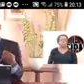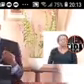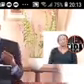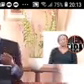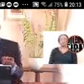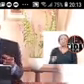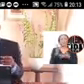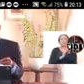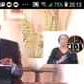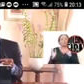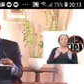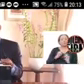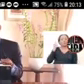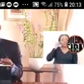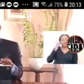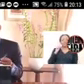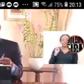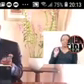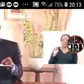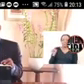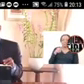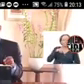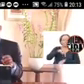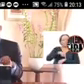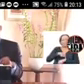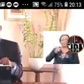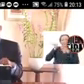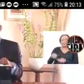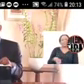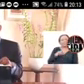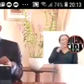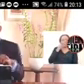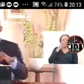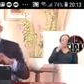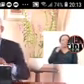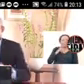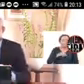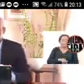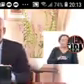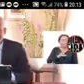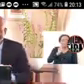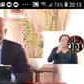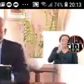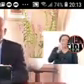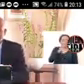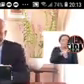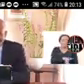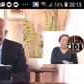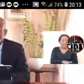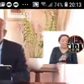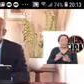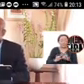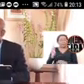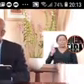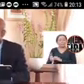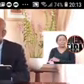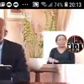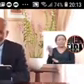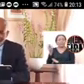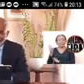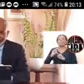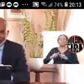that the only time that they have to stay in their homes is from 7 in the night until 6 in the morning, and that